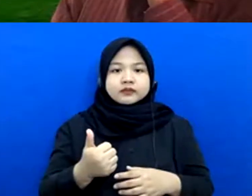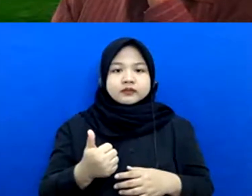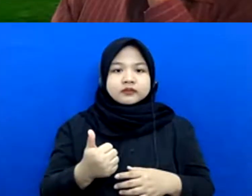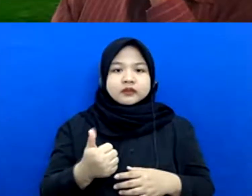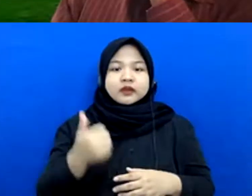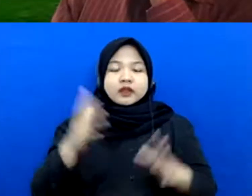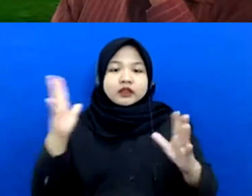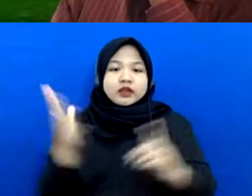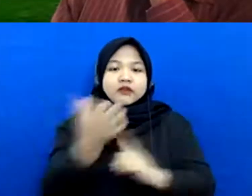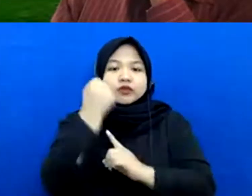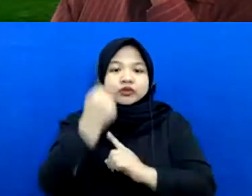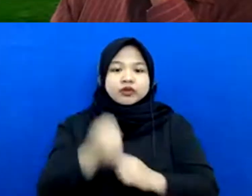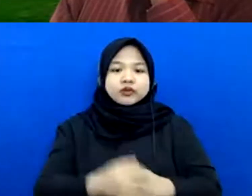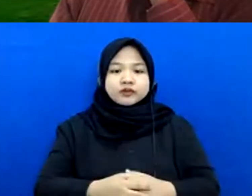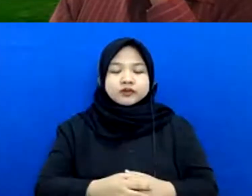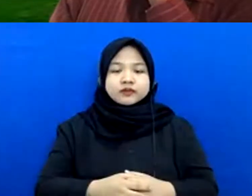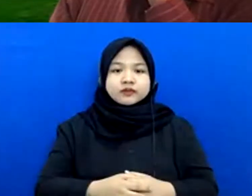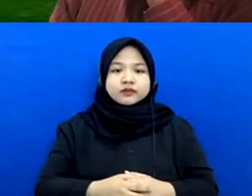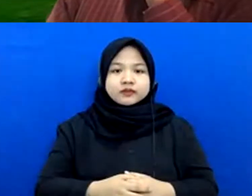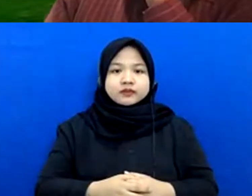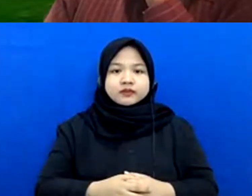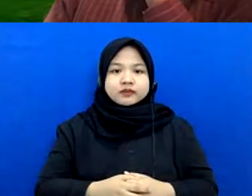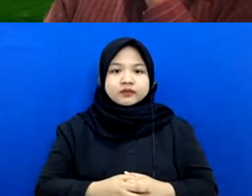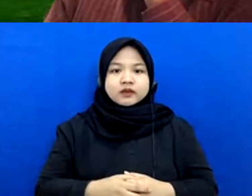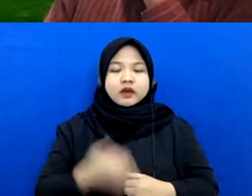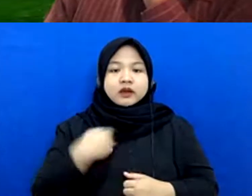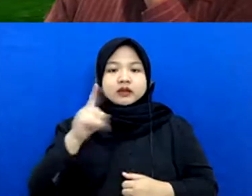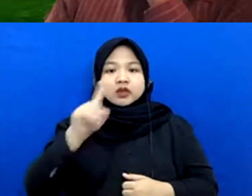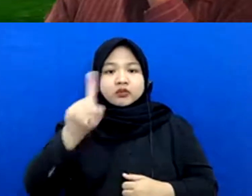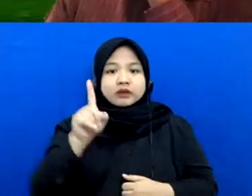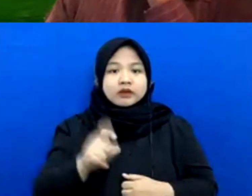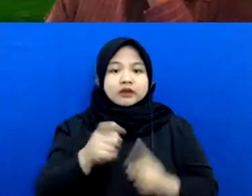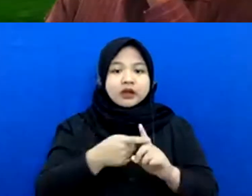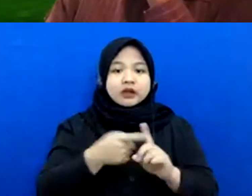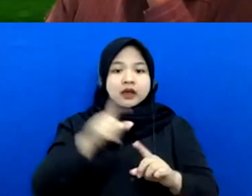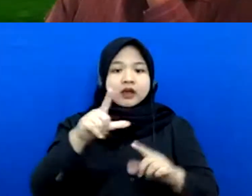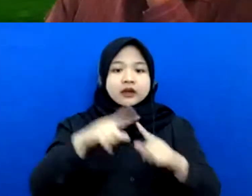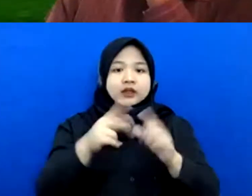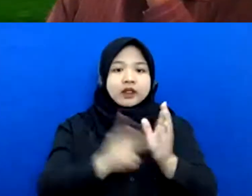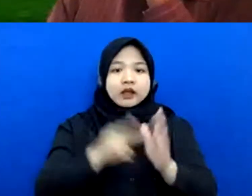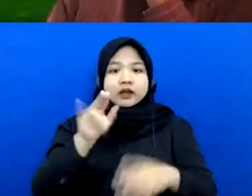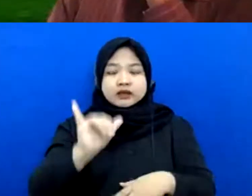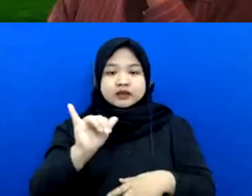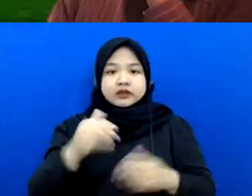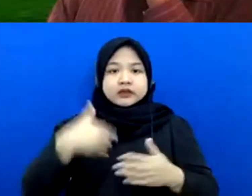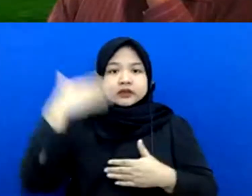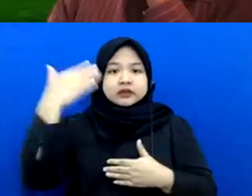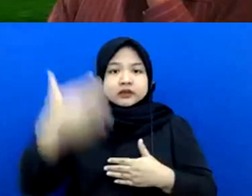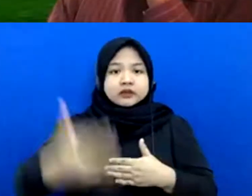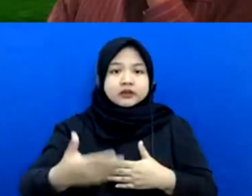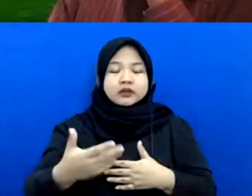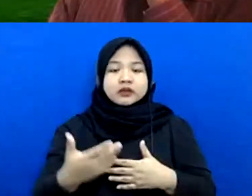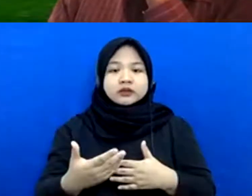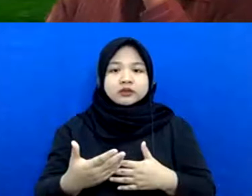realize, yeah. We have one question here from Lani. Yeah, and then after Lani, we will move